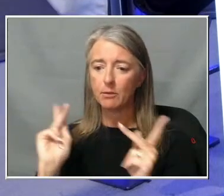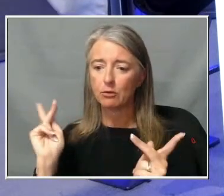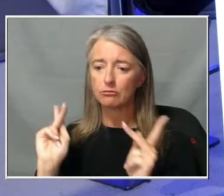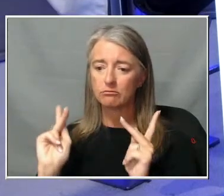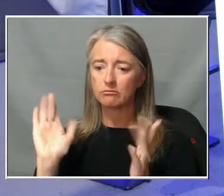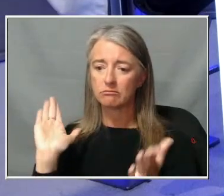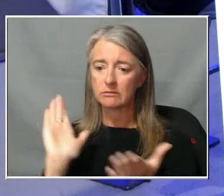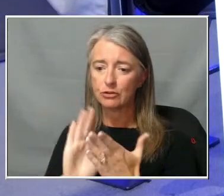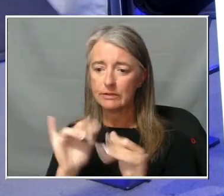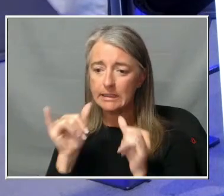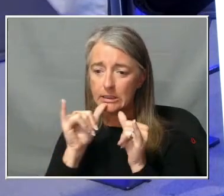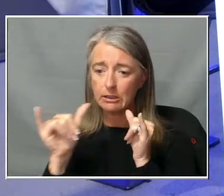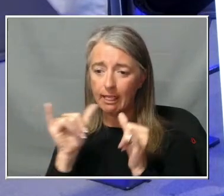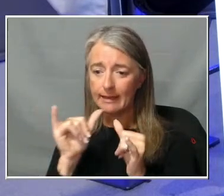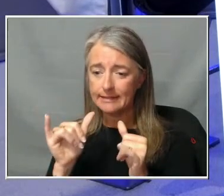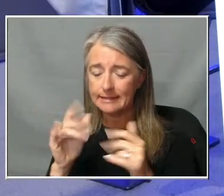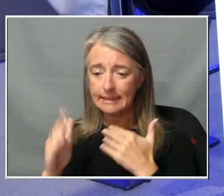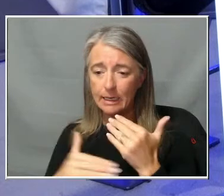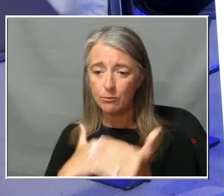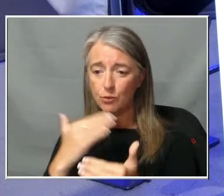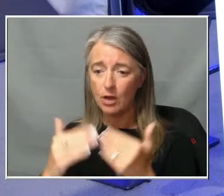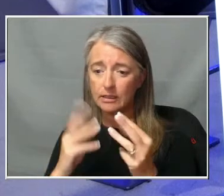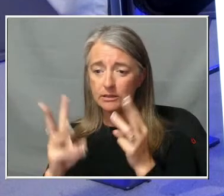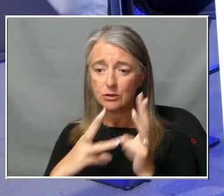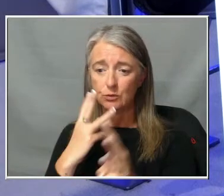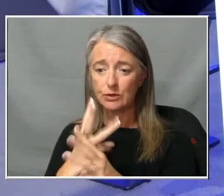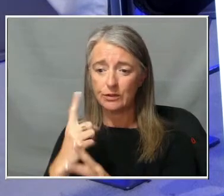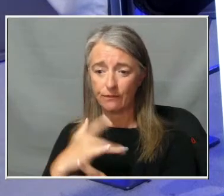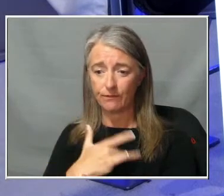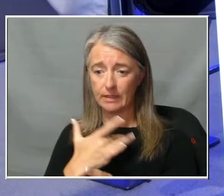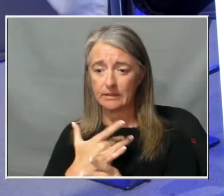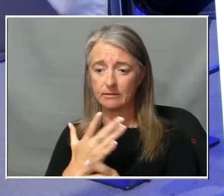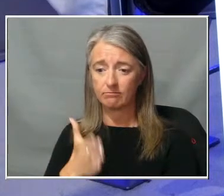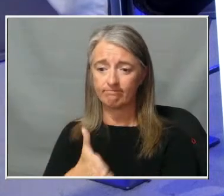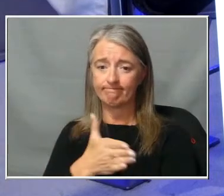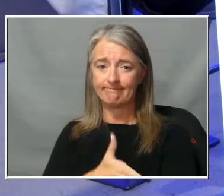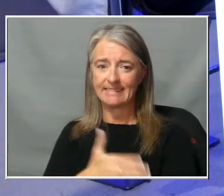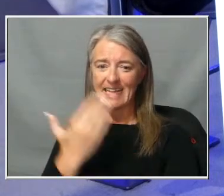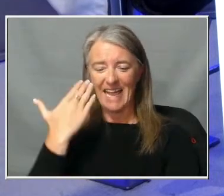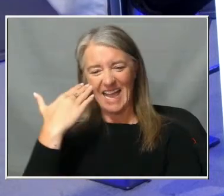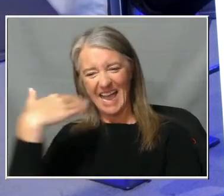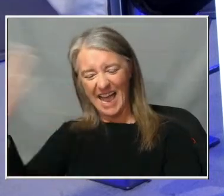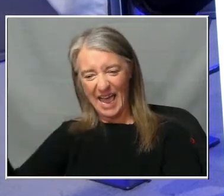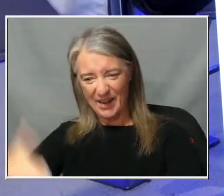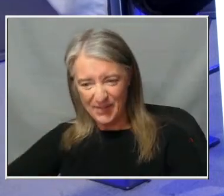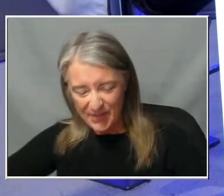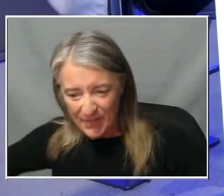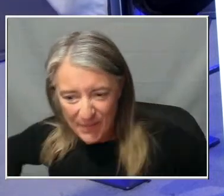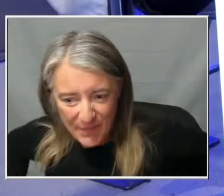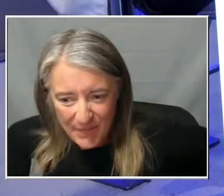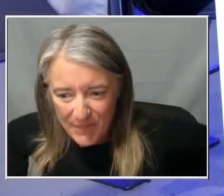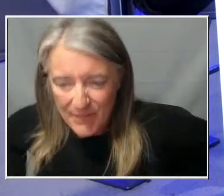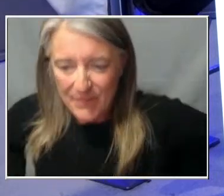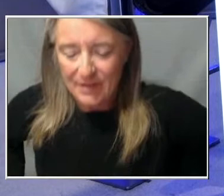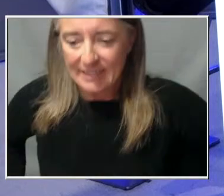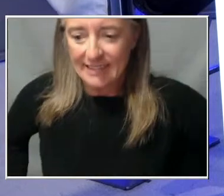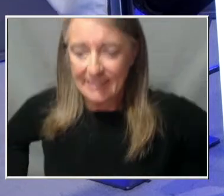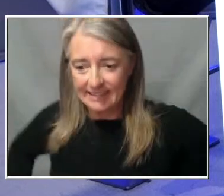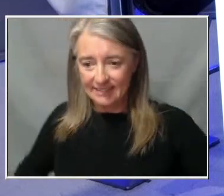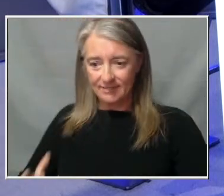making any progress in society? I don't know. Be honest. If the answer is no, then we got work